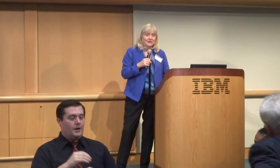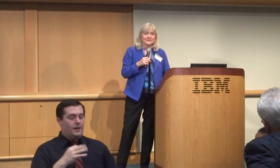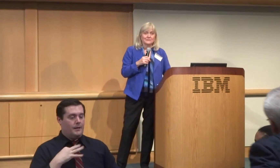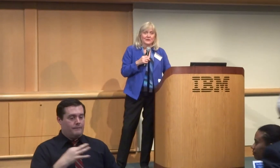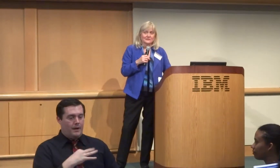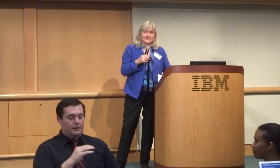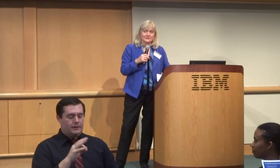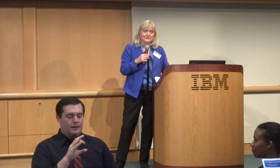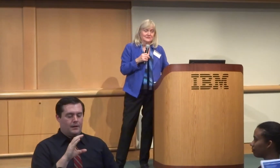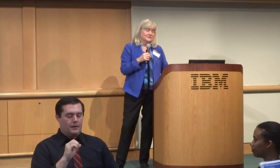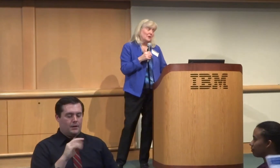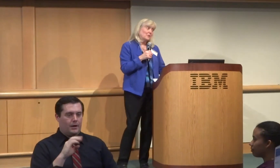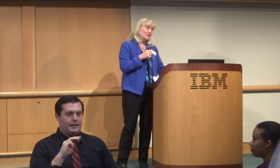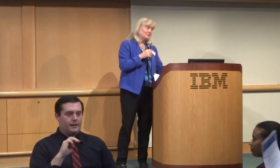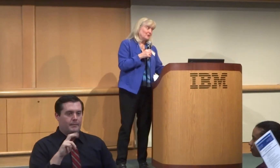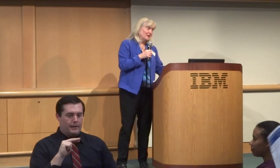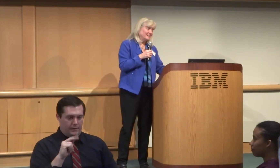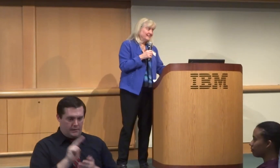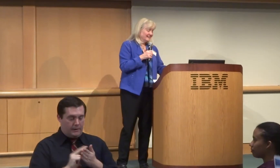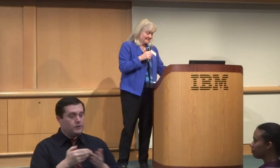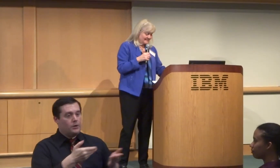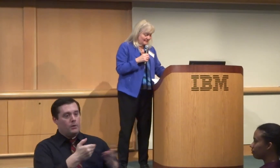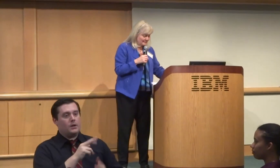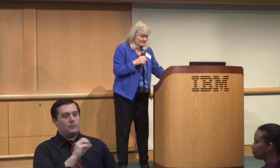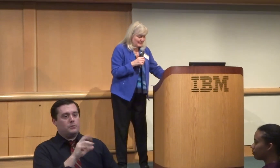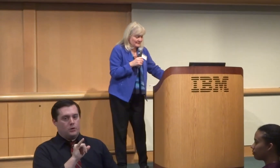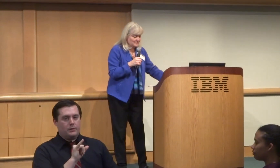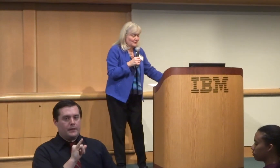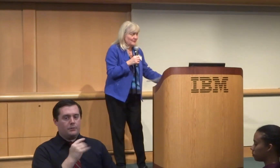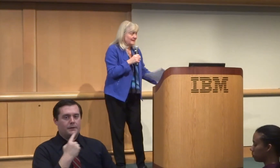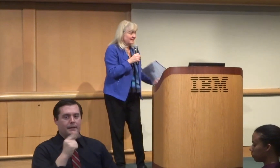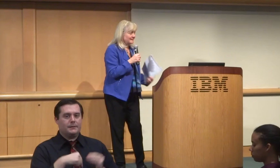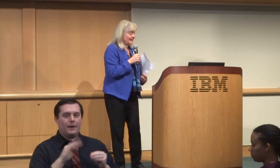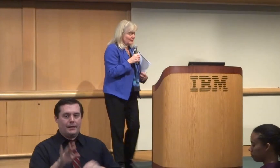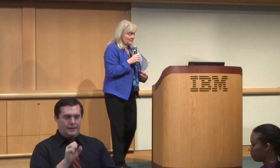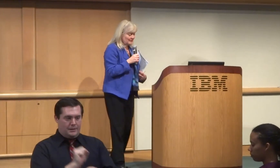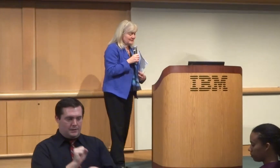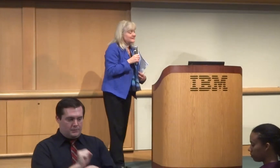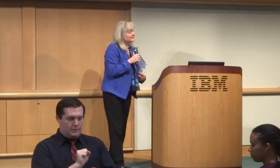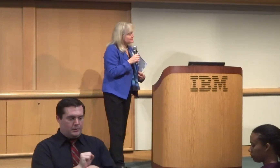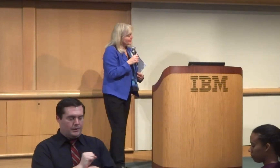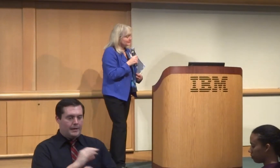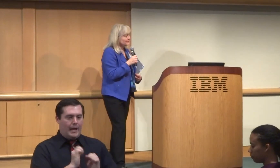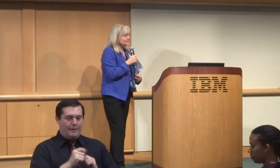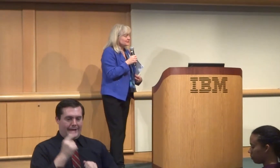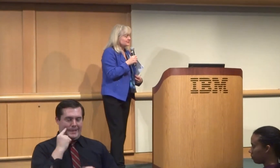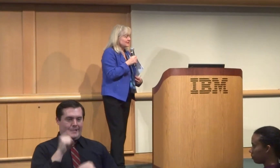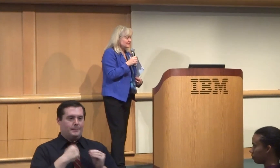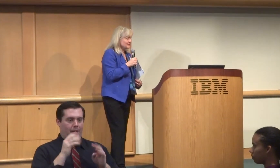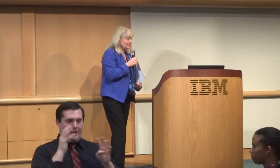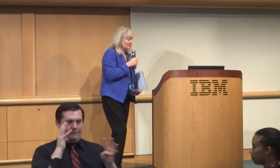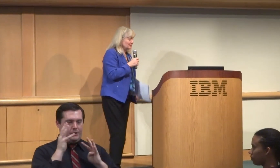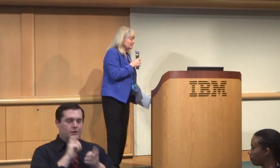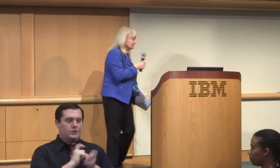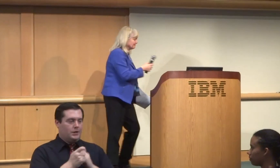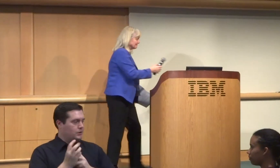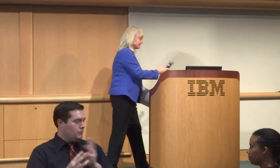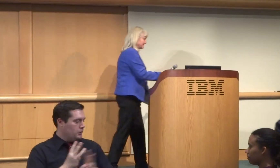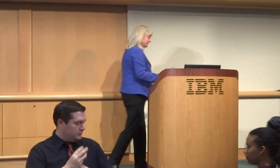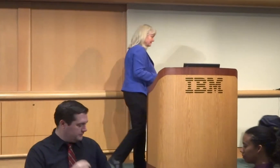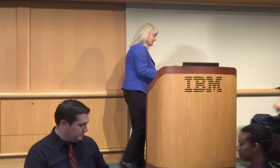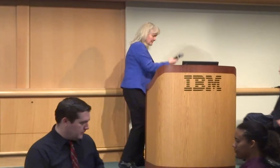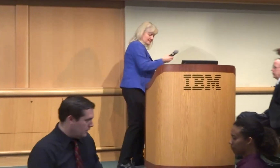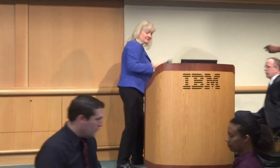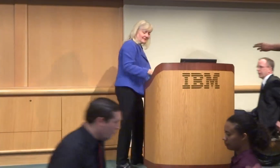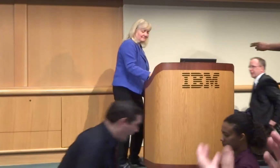faculty at Carnegie Mellon University. So I welcome Rory to tell us about his work and how he thinks about invention changing the world.